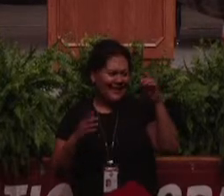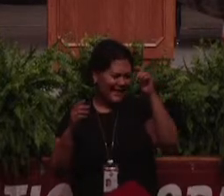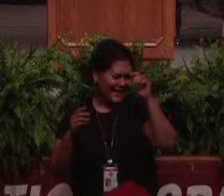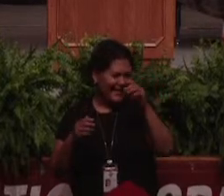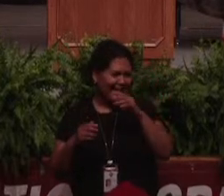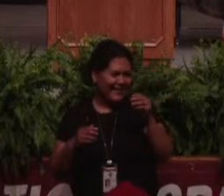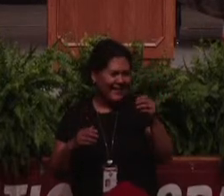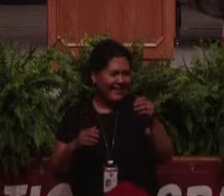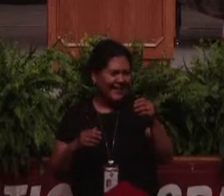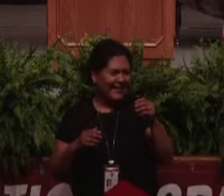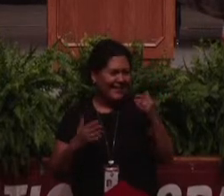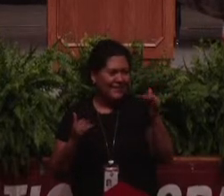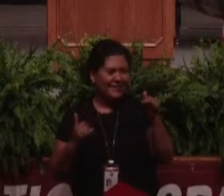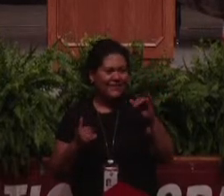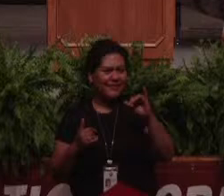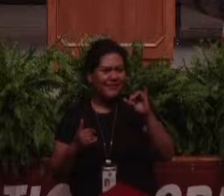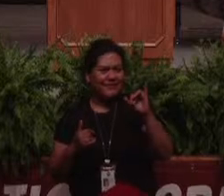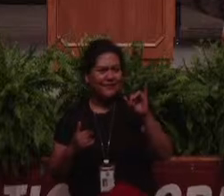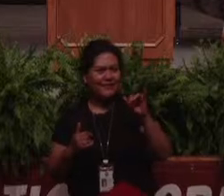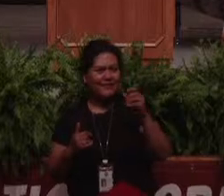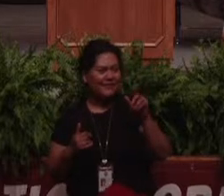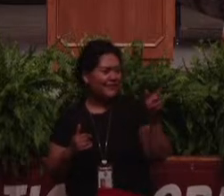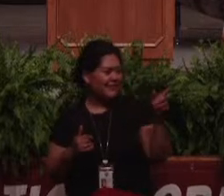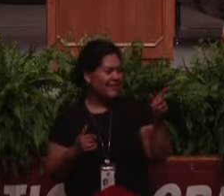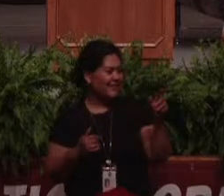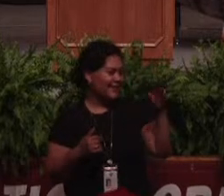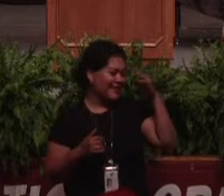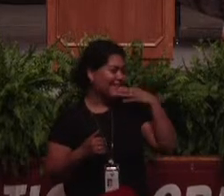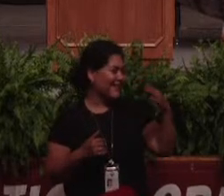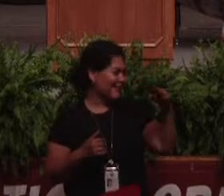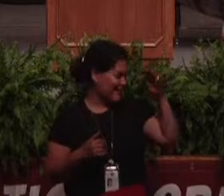and played Yu-Gi-Oh with us, thank you, Mr. Tovar.